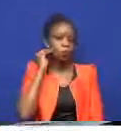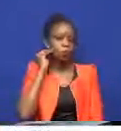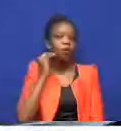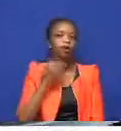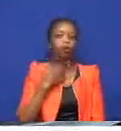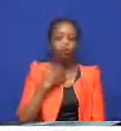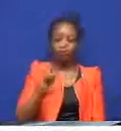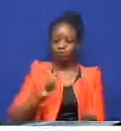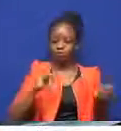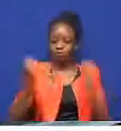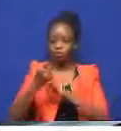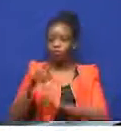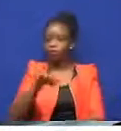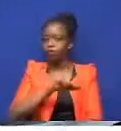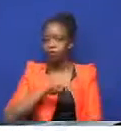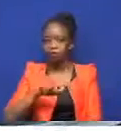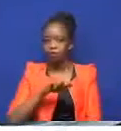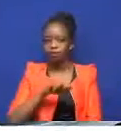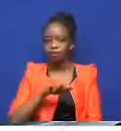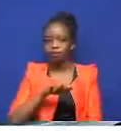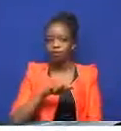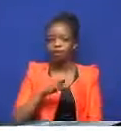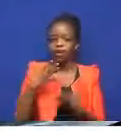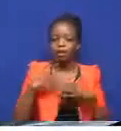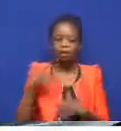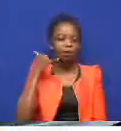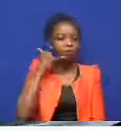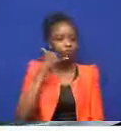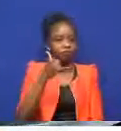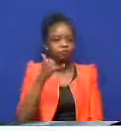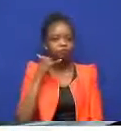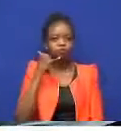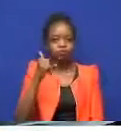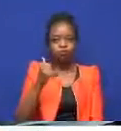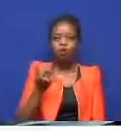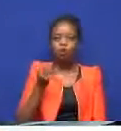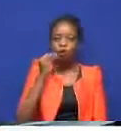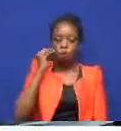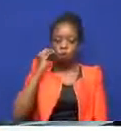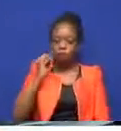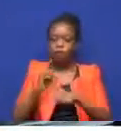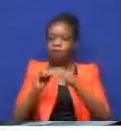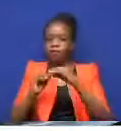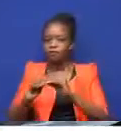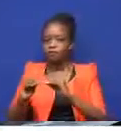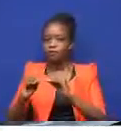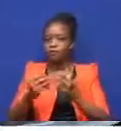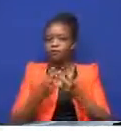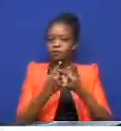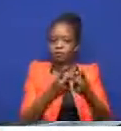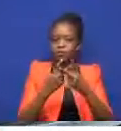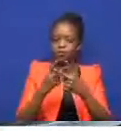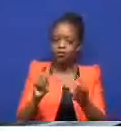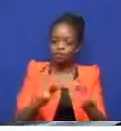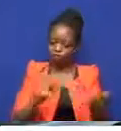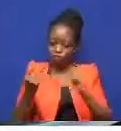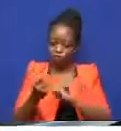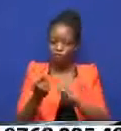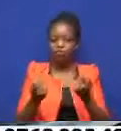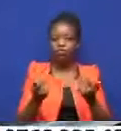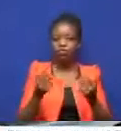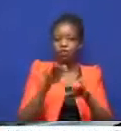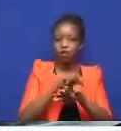environment. And so we've been called by so many people. We've gone to their homes, we've changed the environments, we've changed